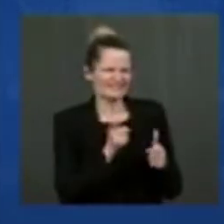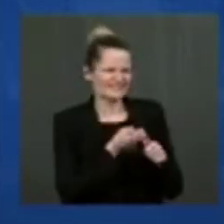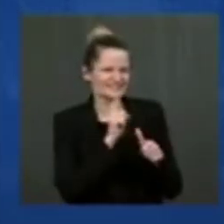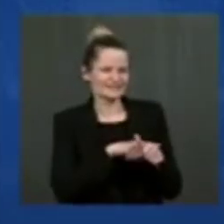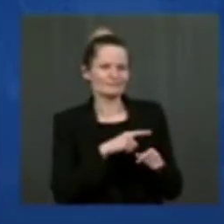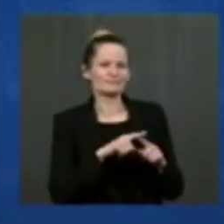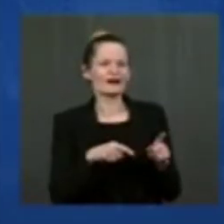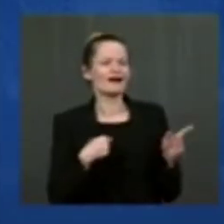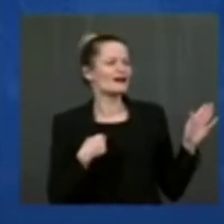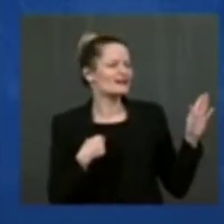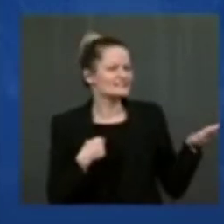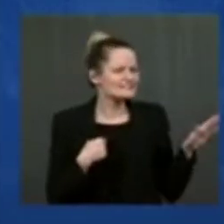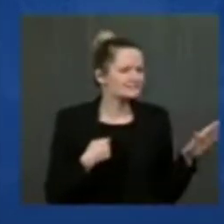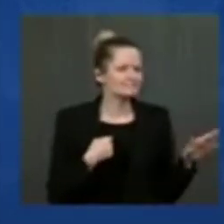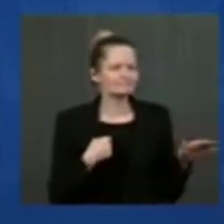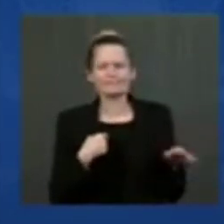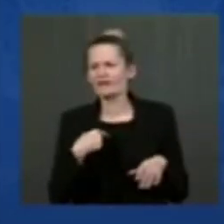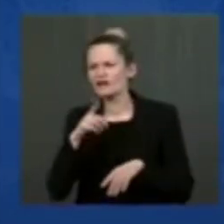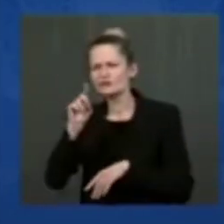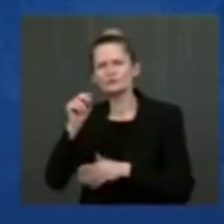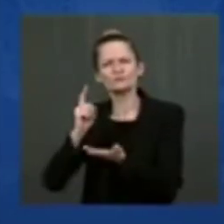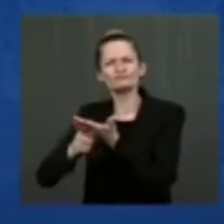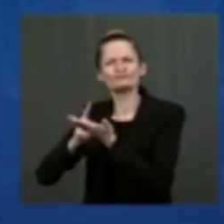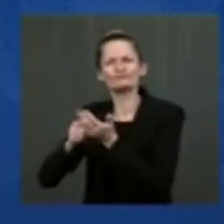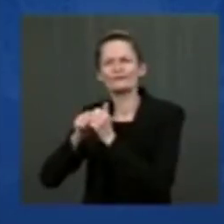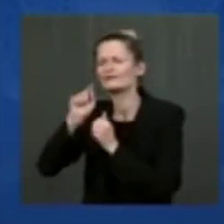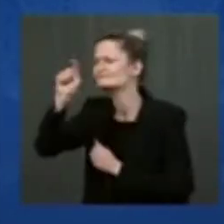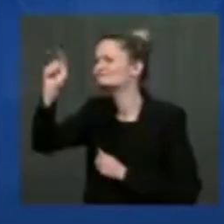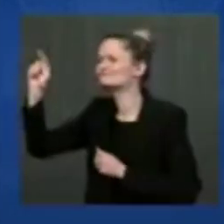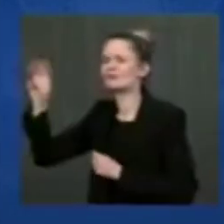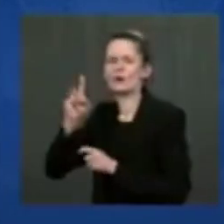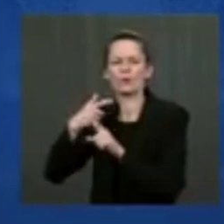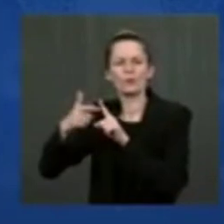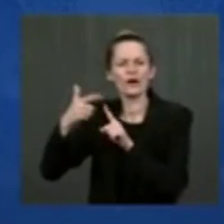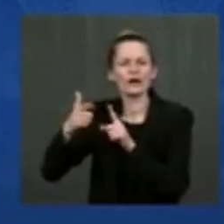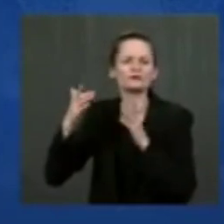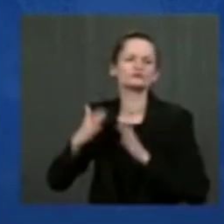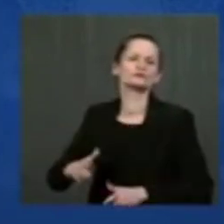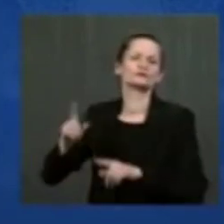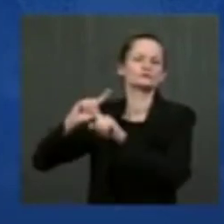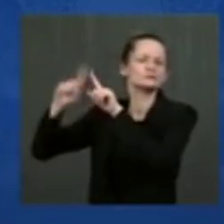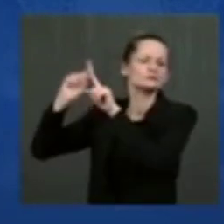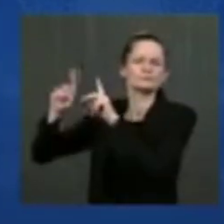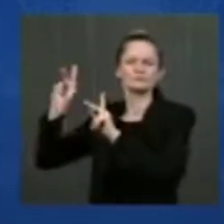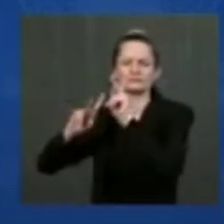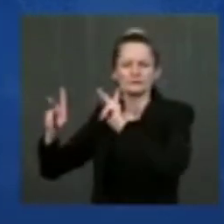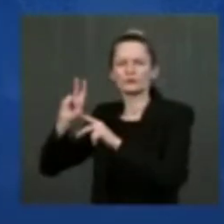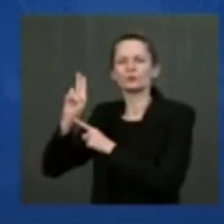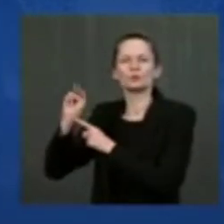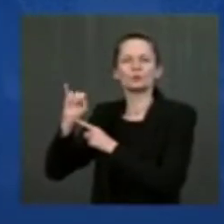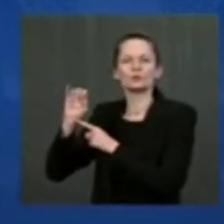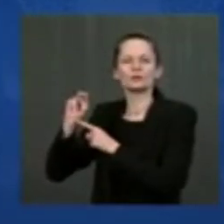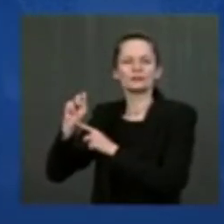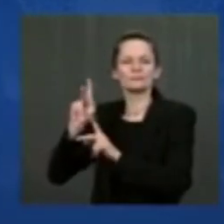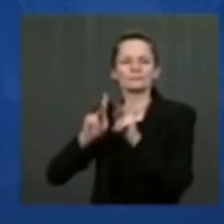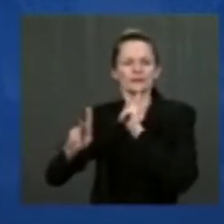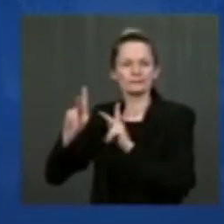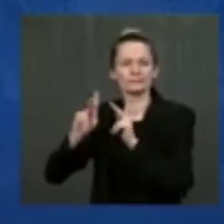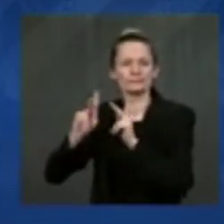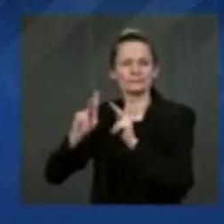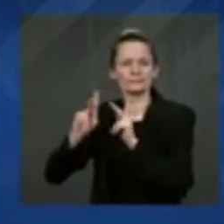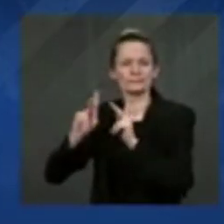welders in Wisconsin. We've had Teamsters here in the White House, and the Teamsters always have my back. And last week,